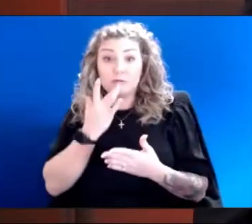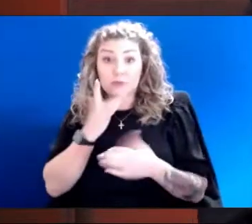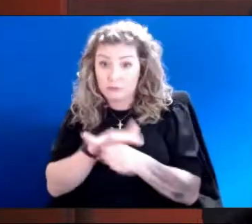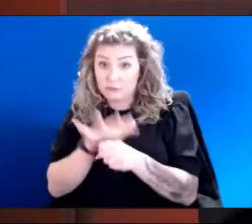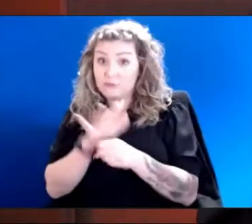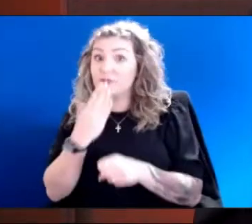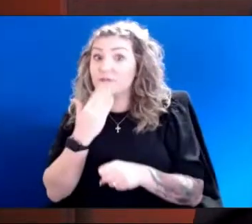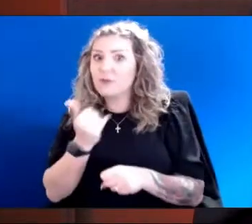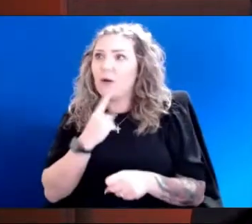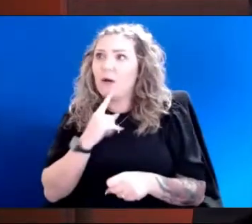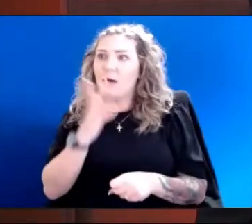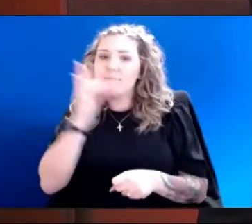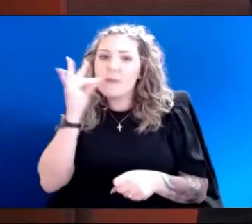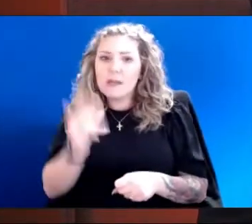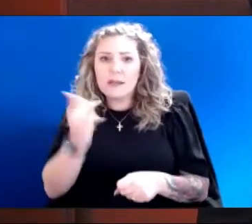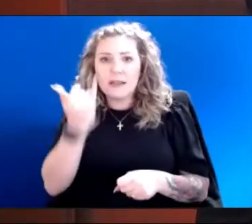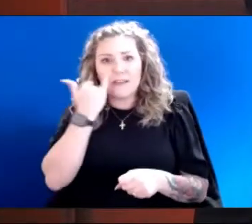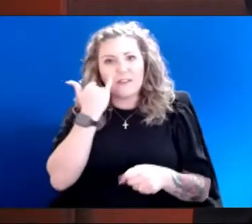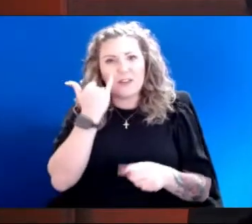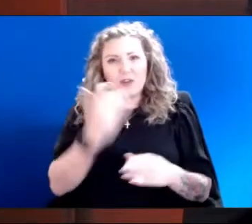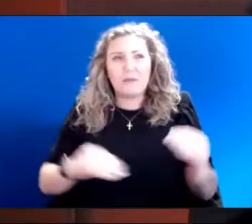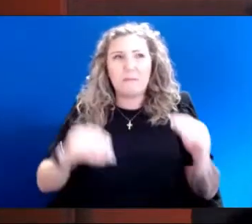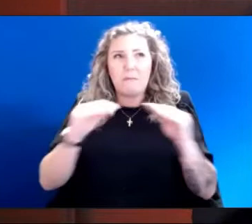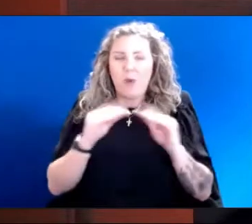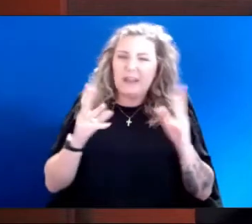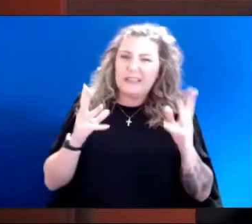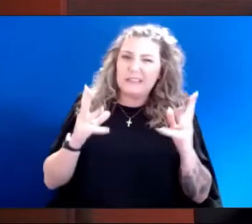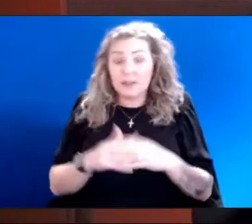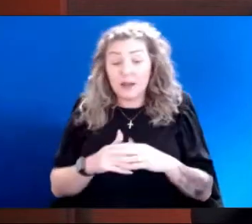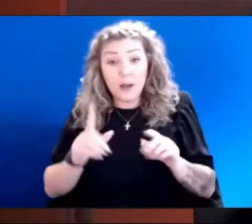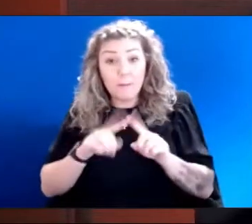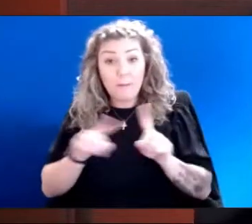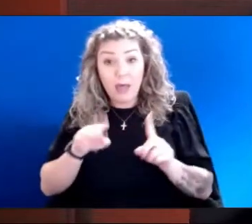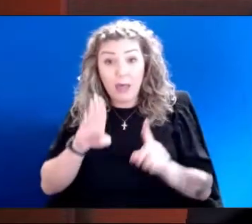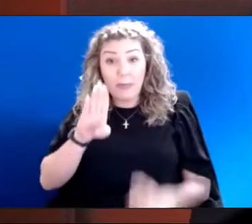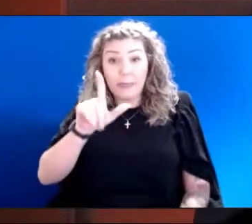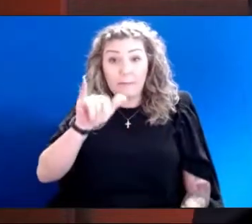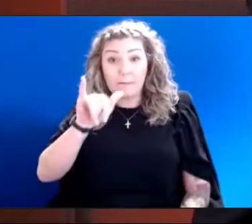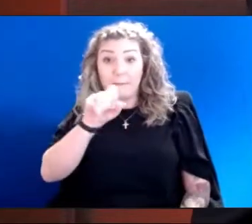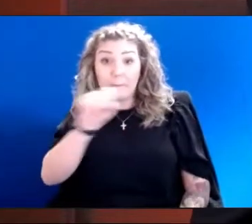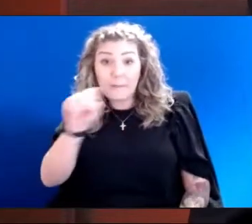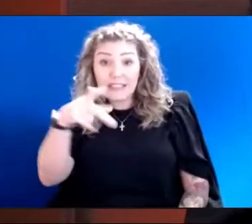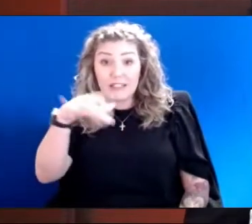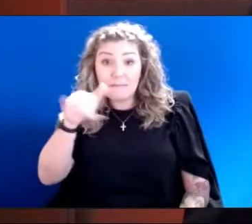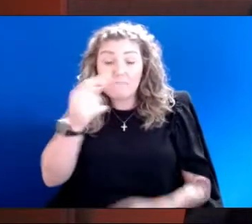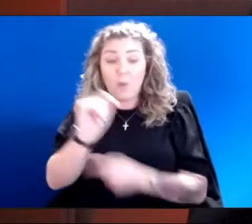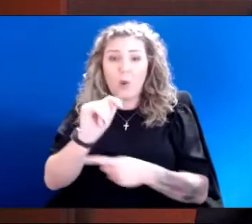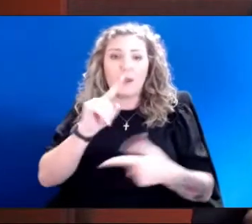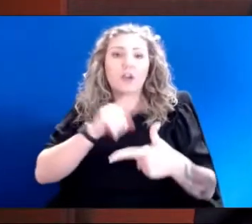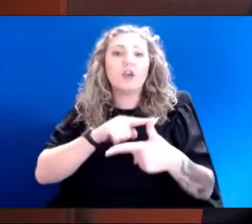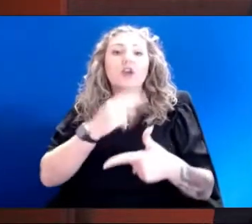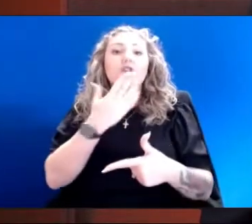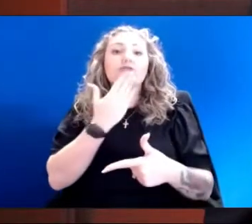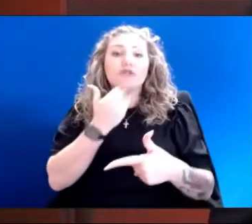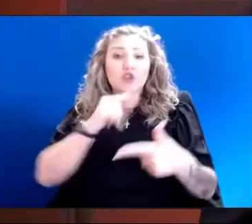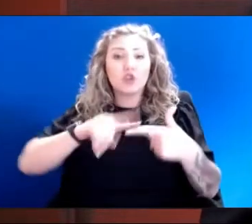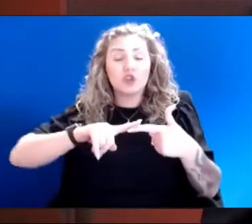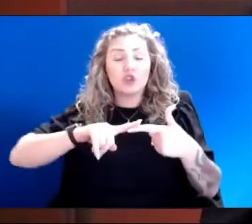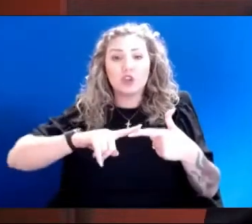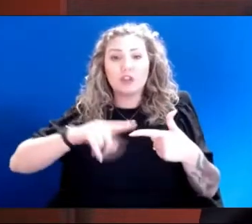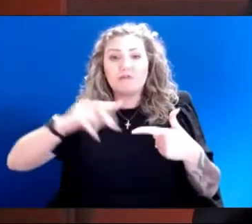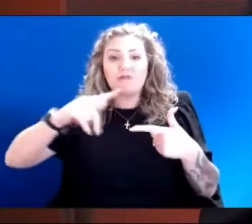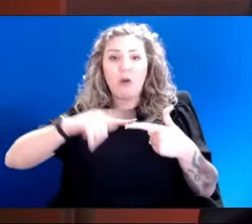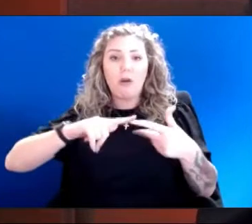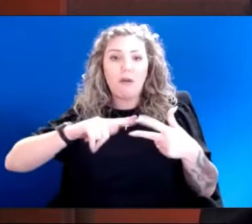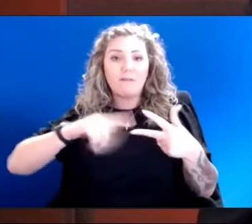that's really good. Right. And then you taste it more, but you talked about the bliss point with sugar, salt, and fat. Each one of those things on their